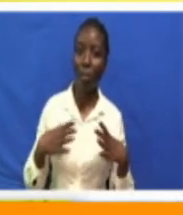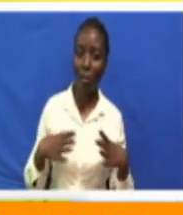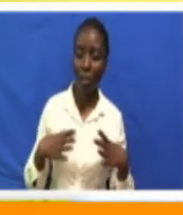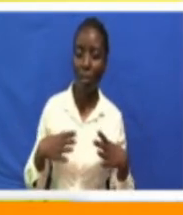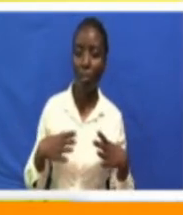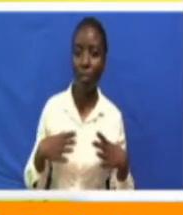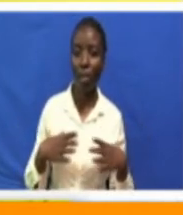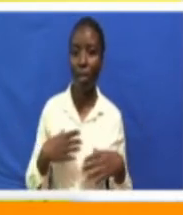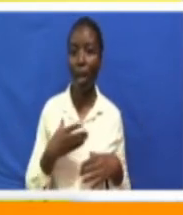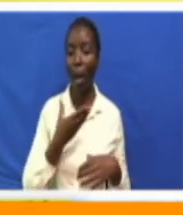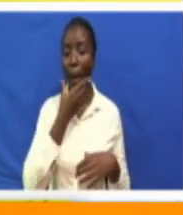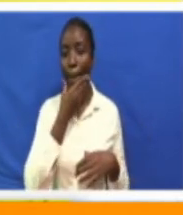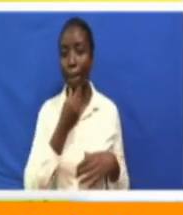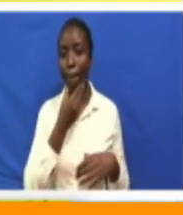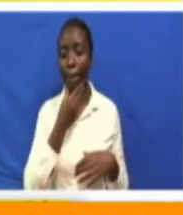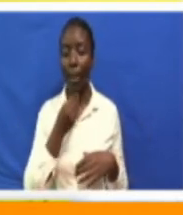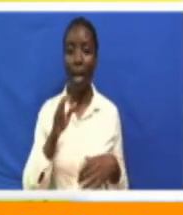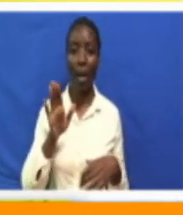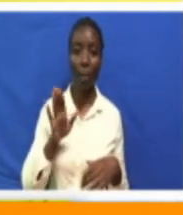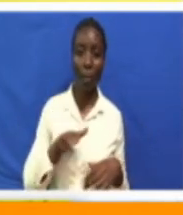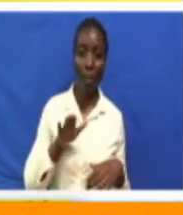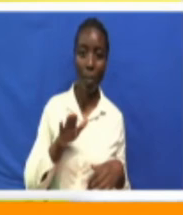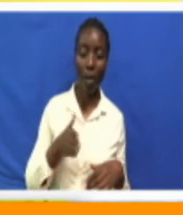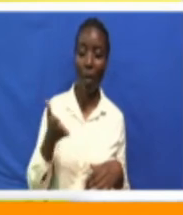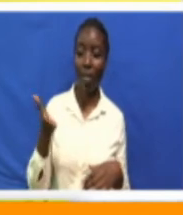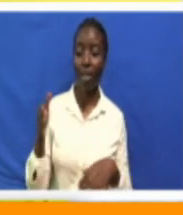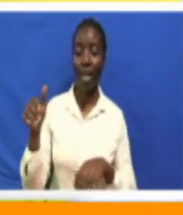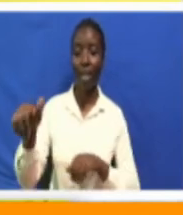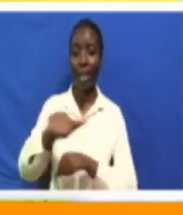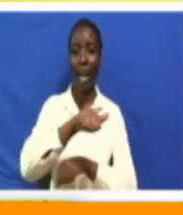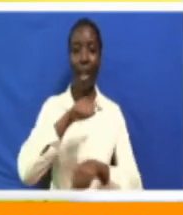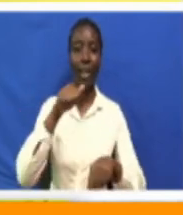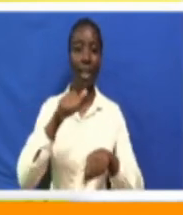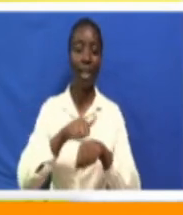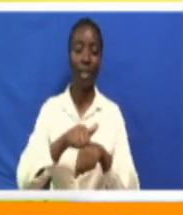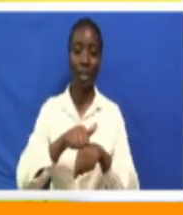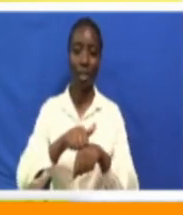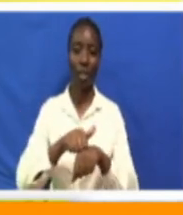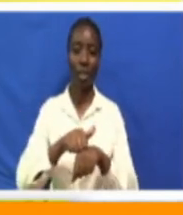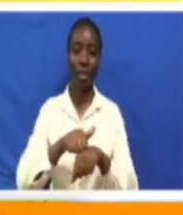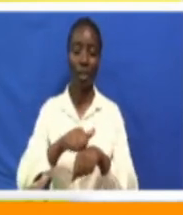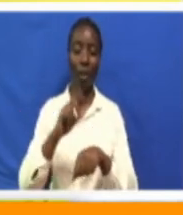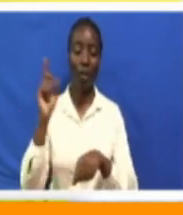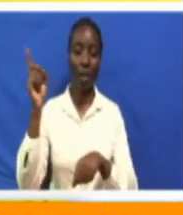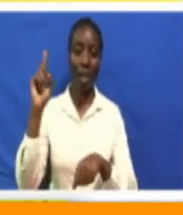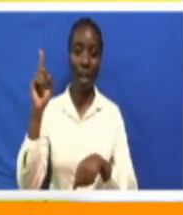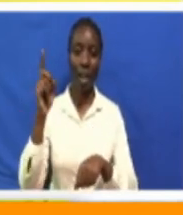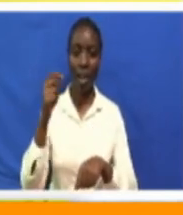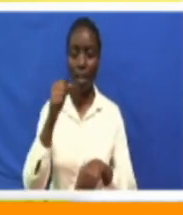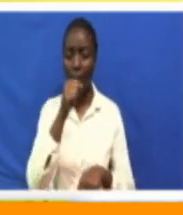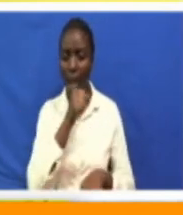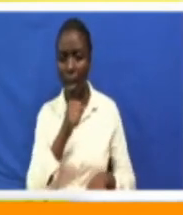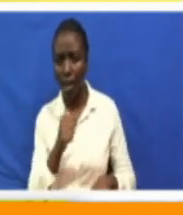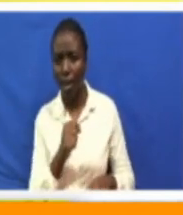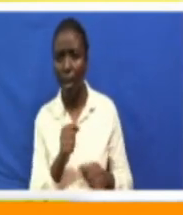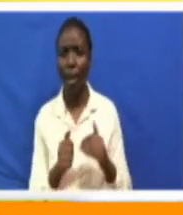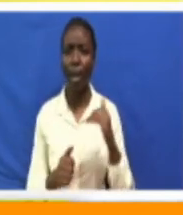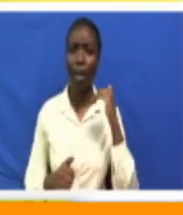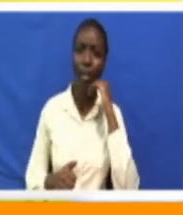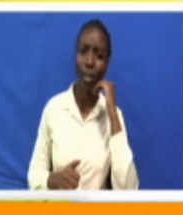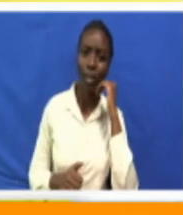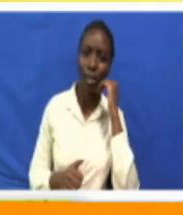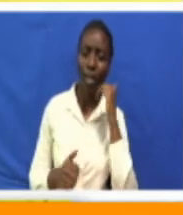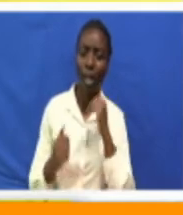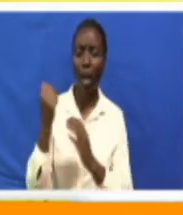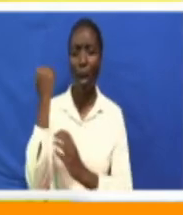in men and women of these adidasis in the elderly and the sick the